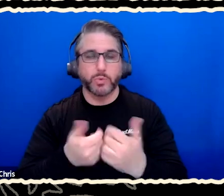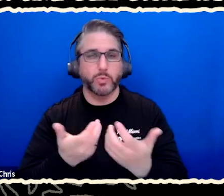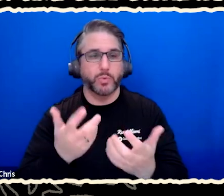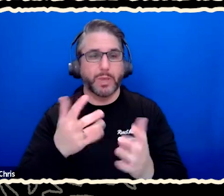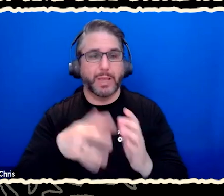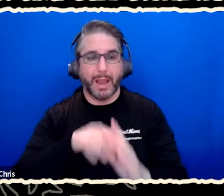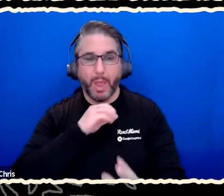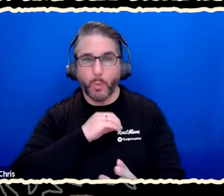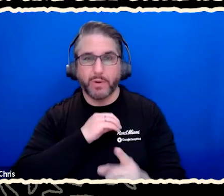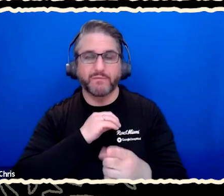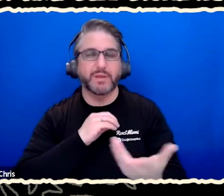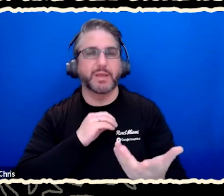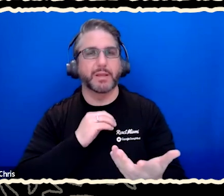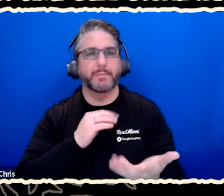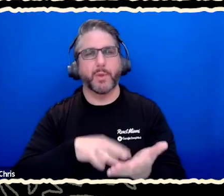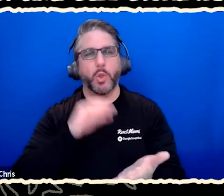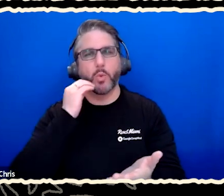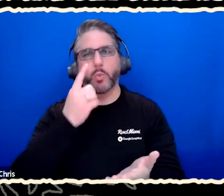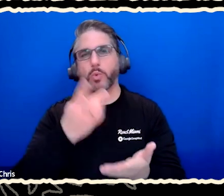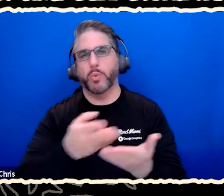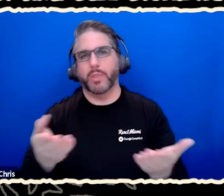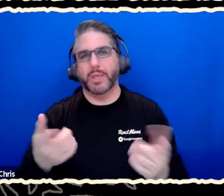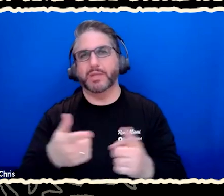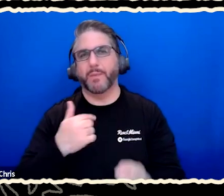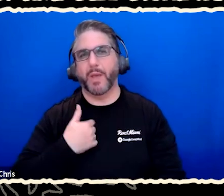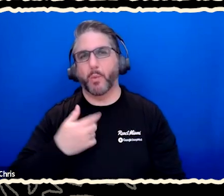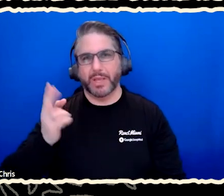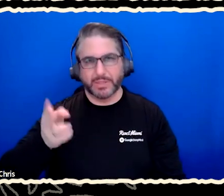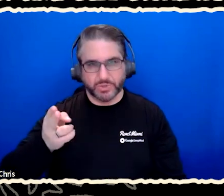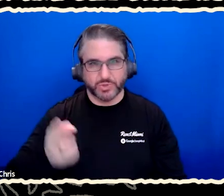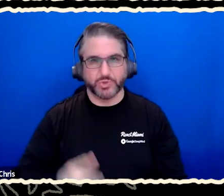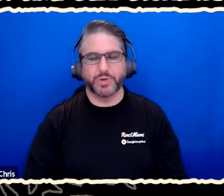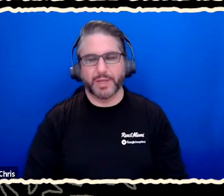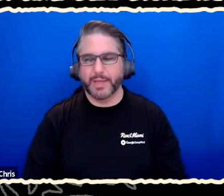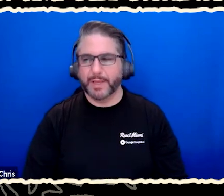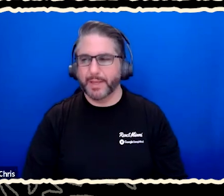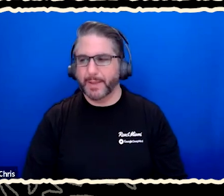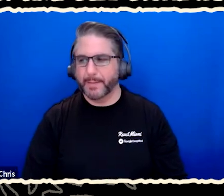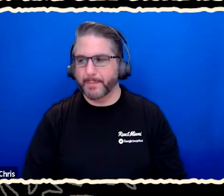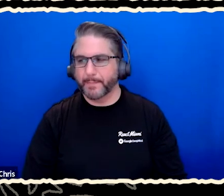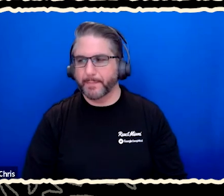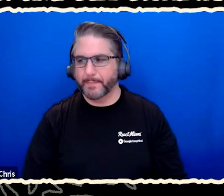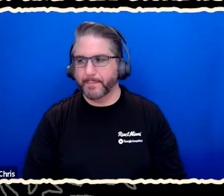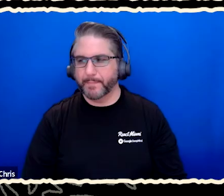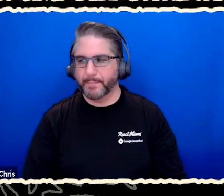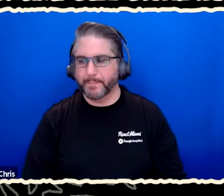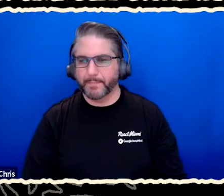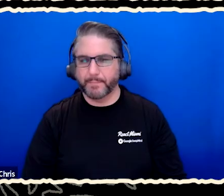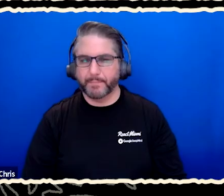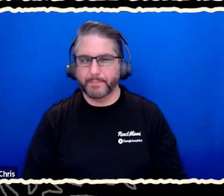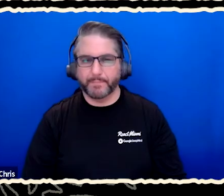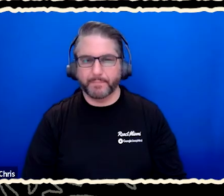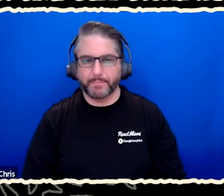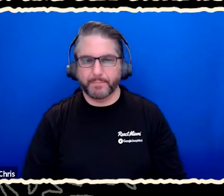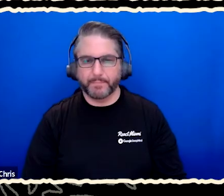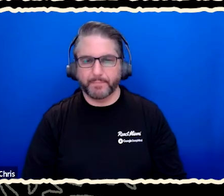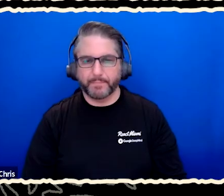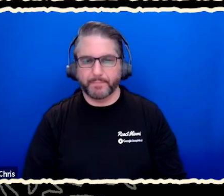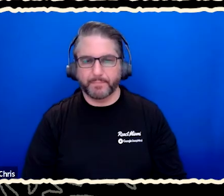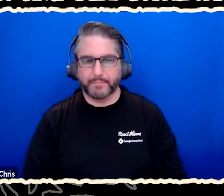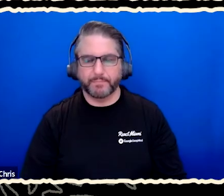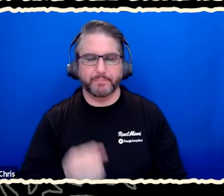learn from one or two things from the history. Because it's not a basically bad sign